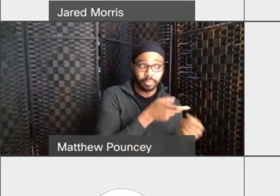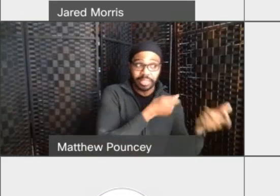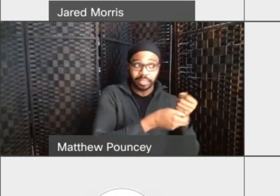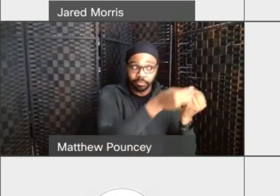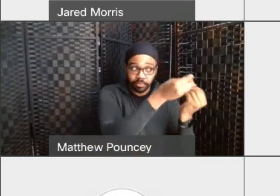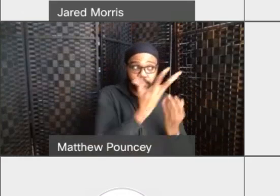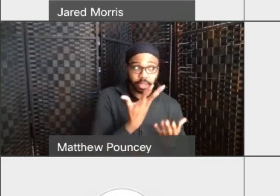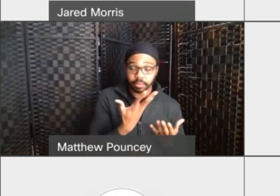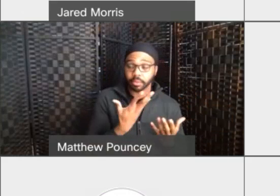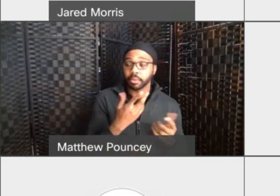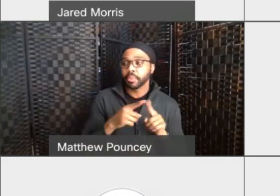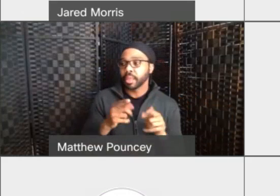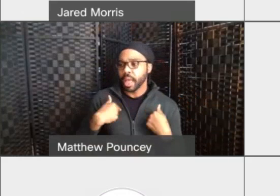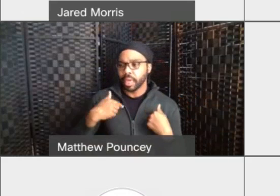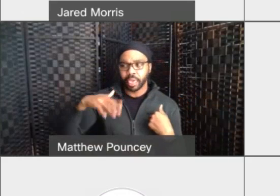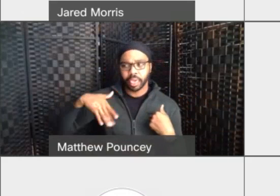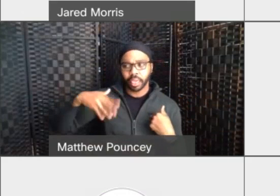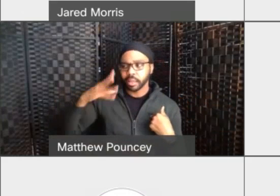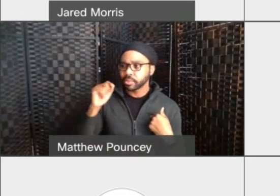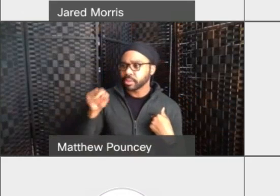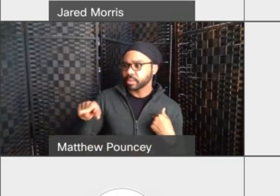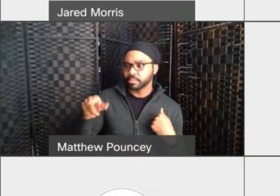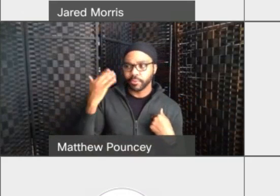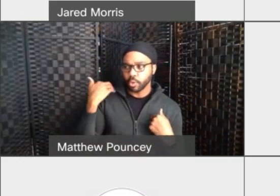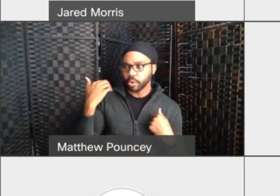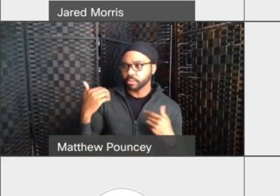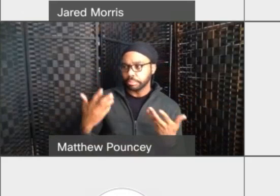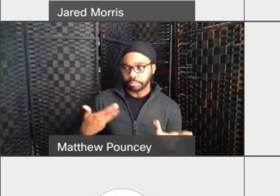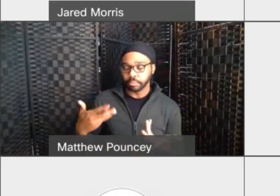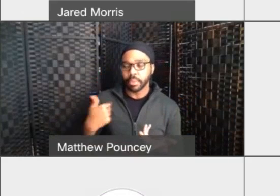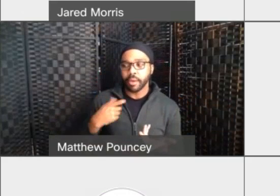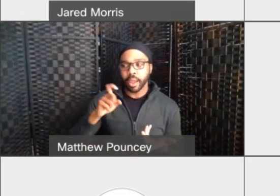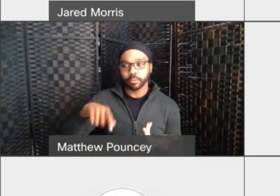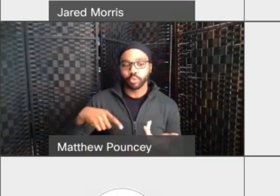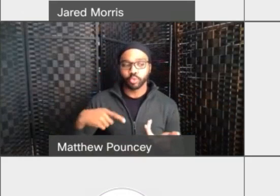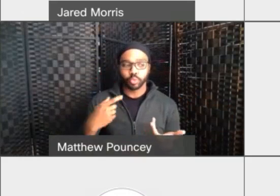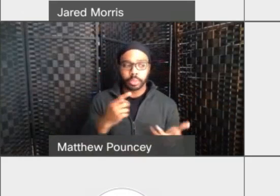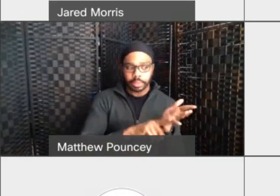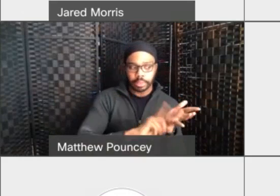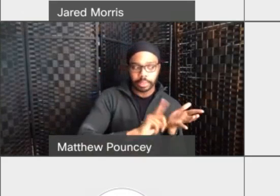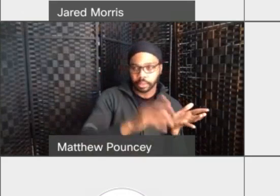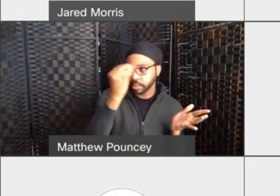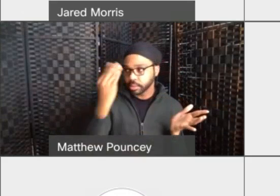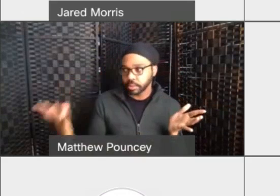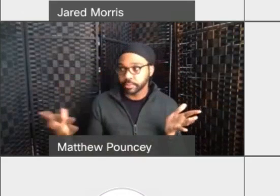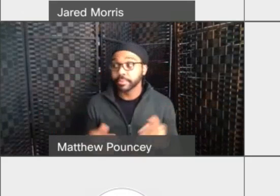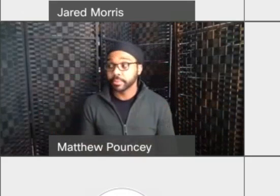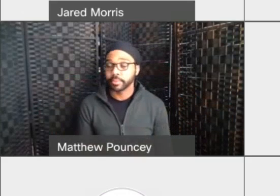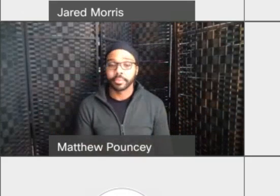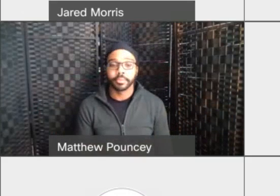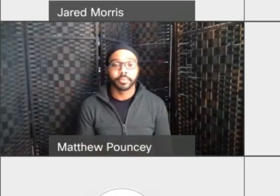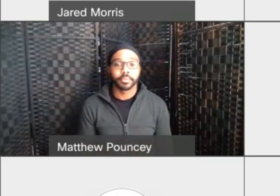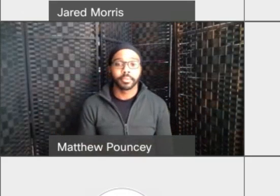information, but I haven't come across this problem before, so I would have to try to research that and get back to you. And maybe